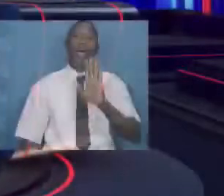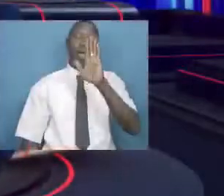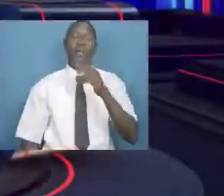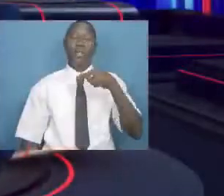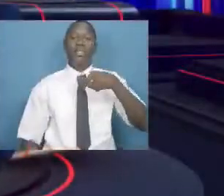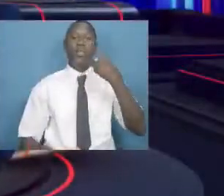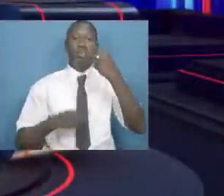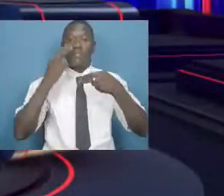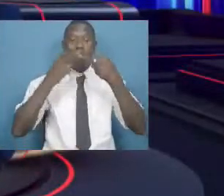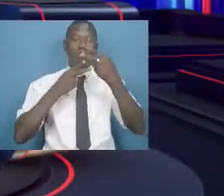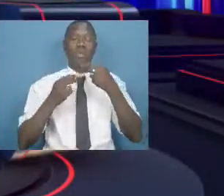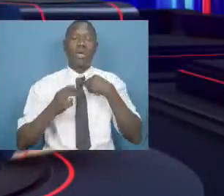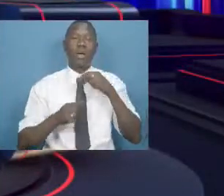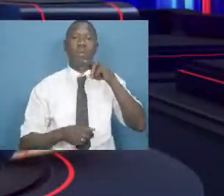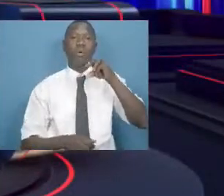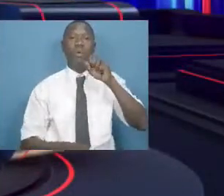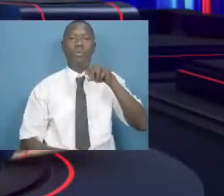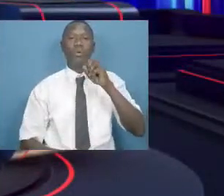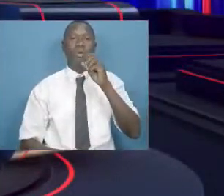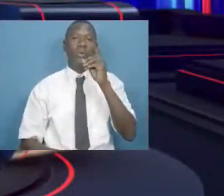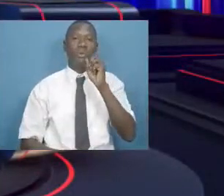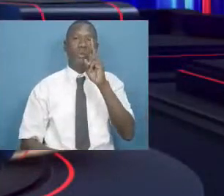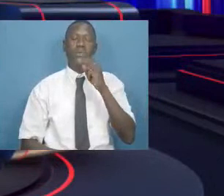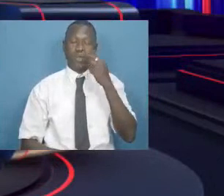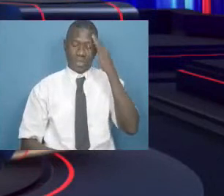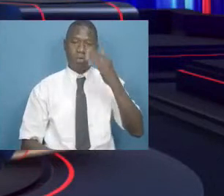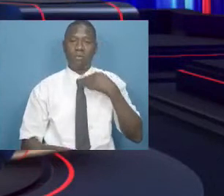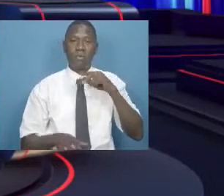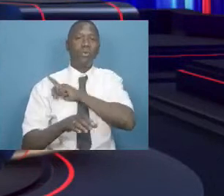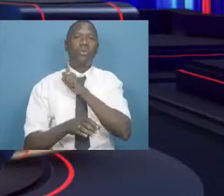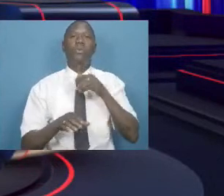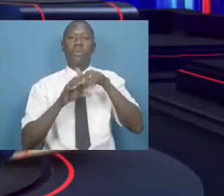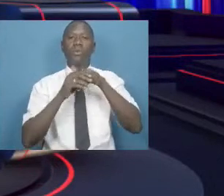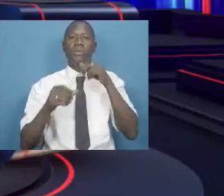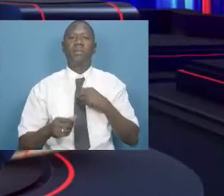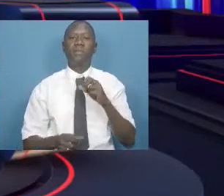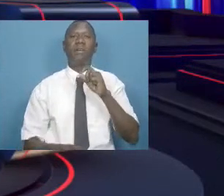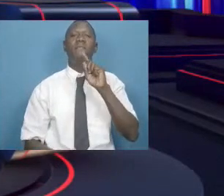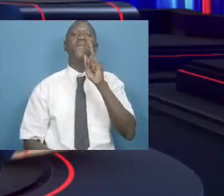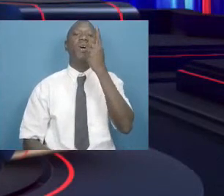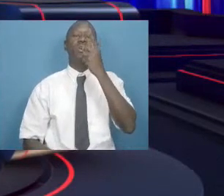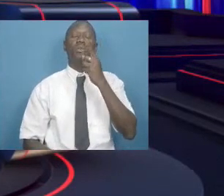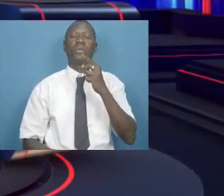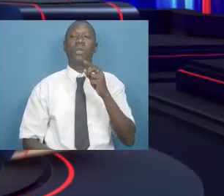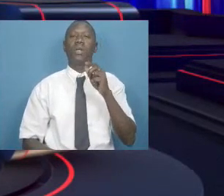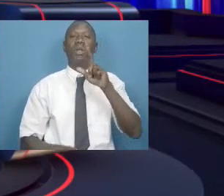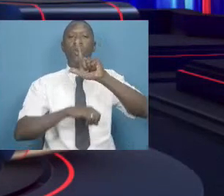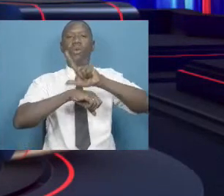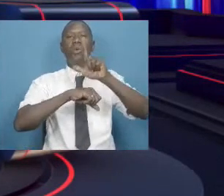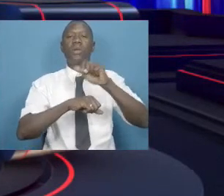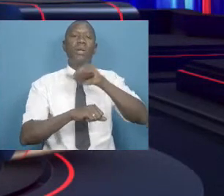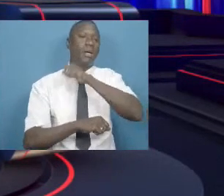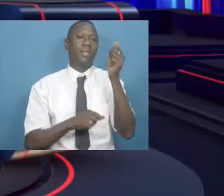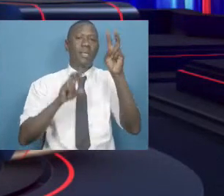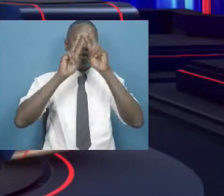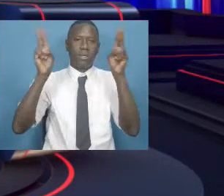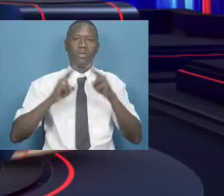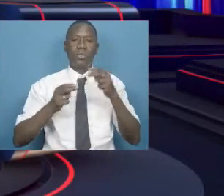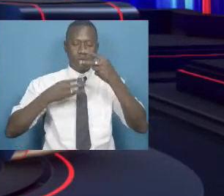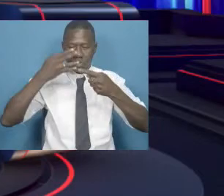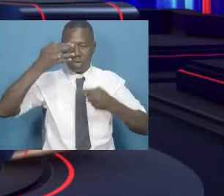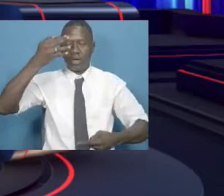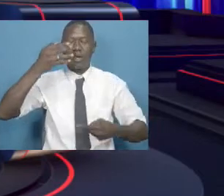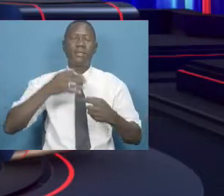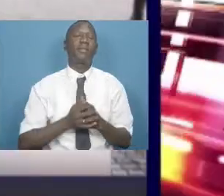Hello, this is QTV News and I am Mumudu Gajaga. Thank you for joining us. First, here are the main local and international news